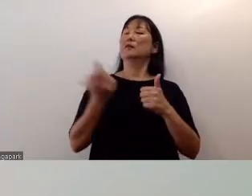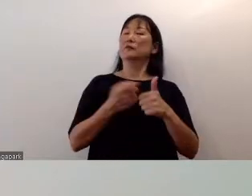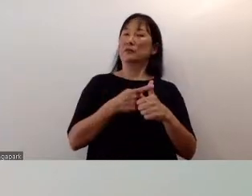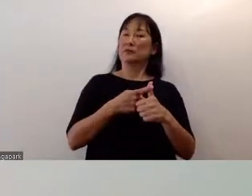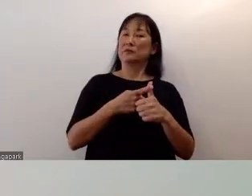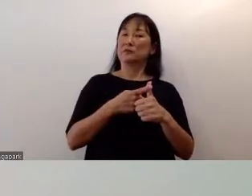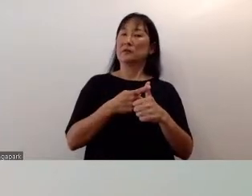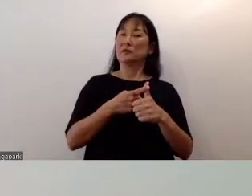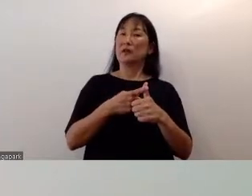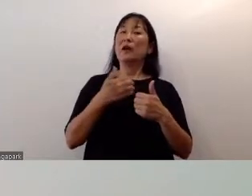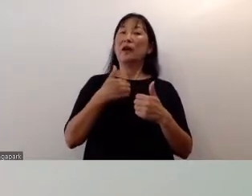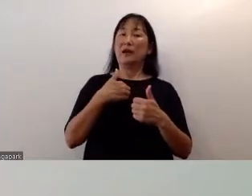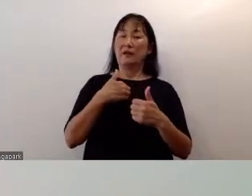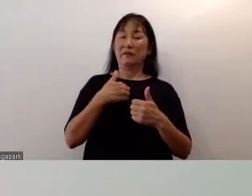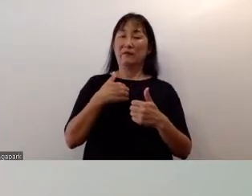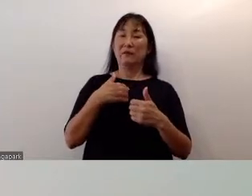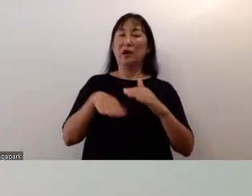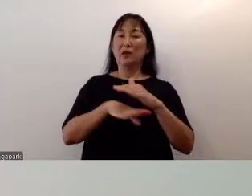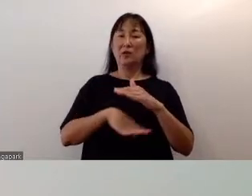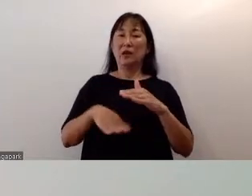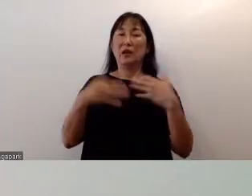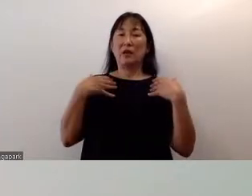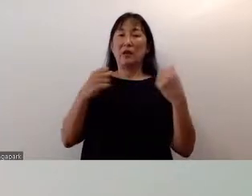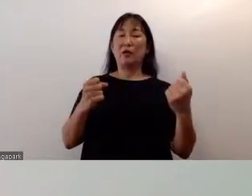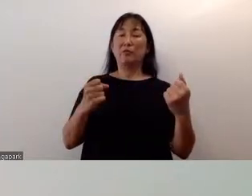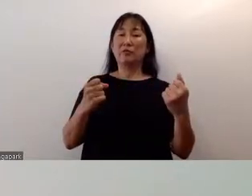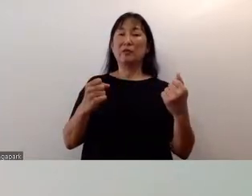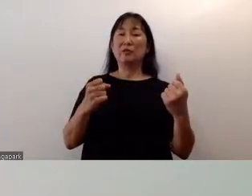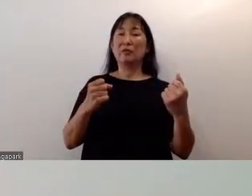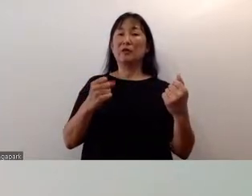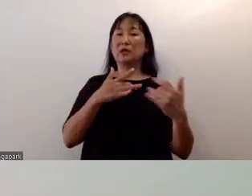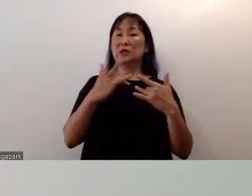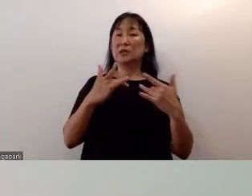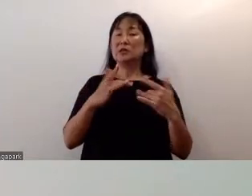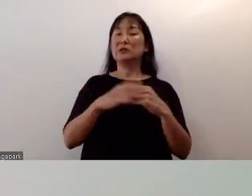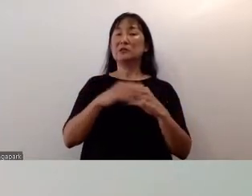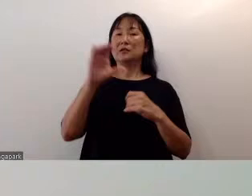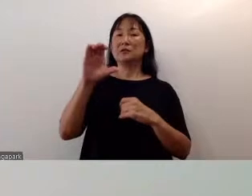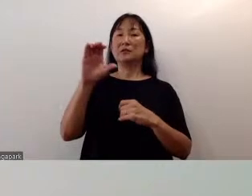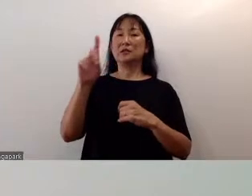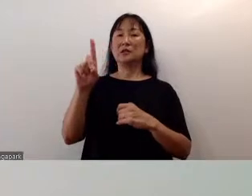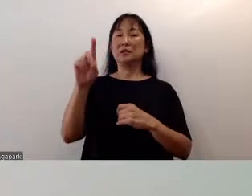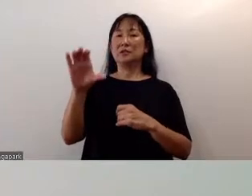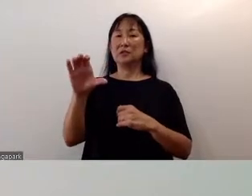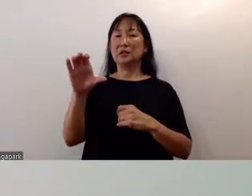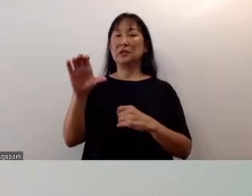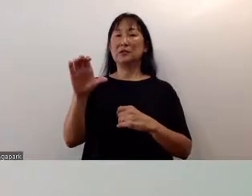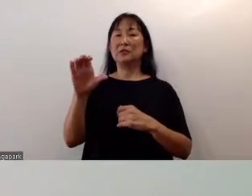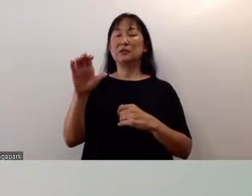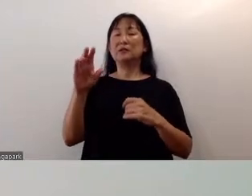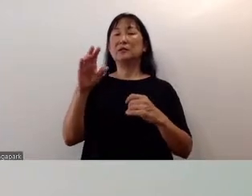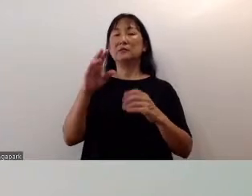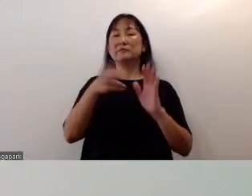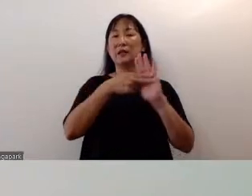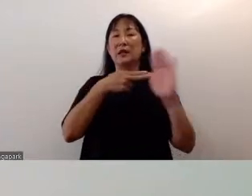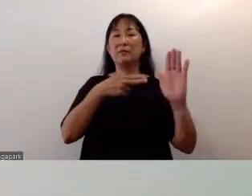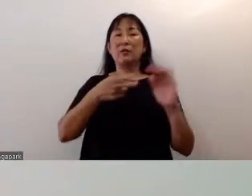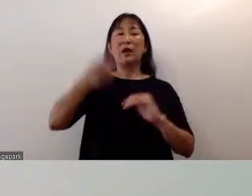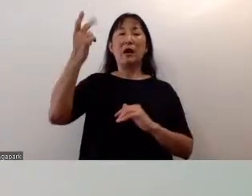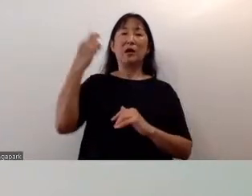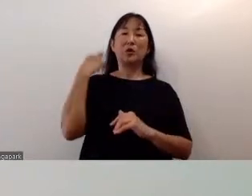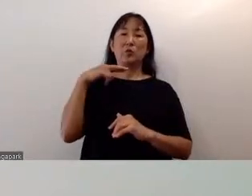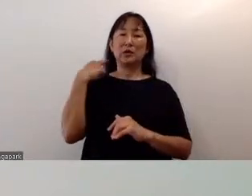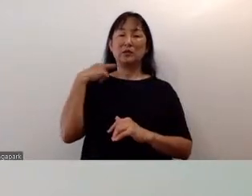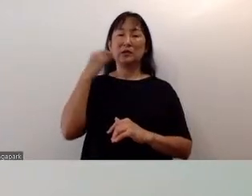number of underlying health conditions that the CDC indicates people place people at a higher risk if they were to have